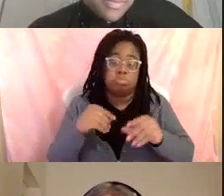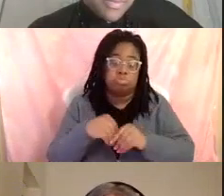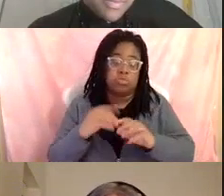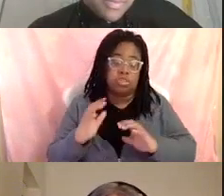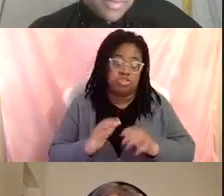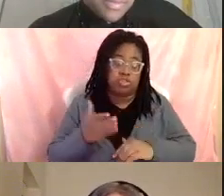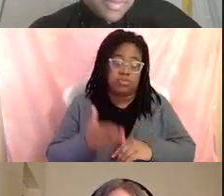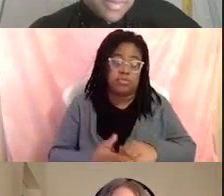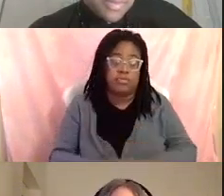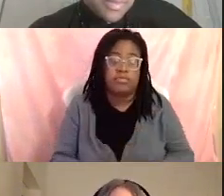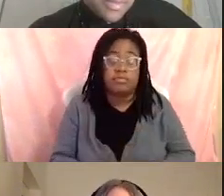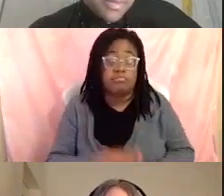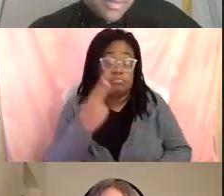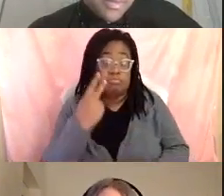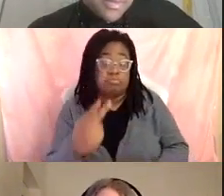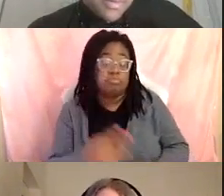see.